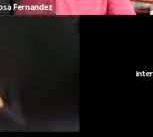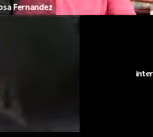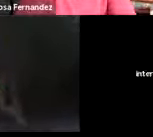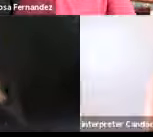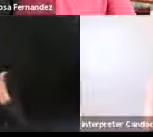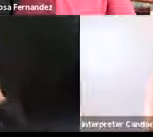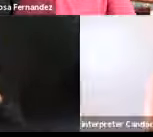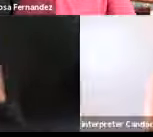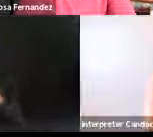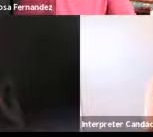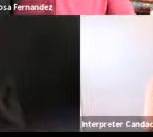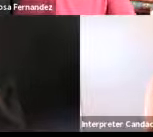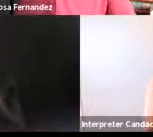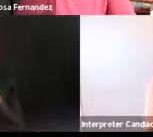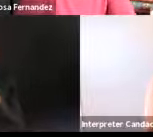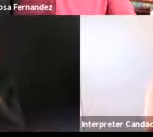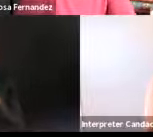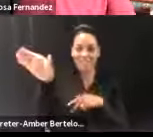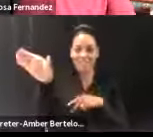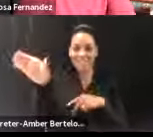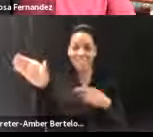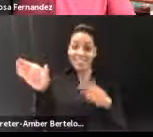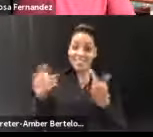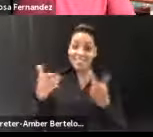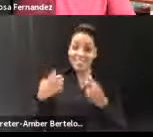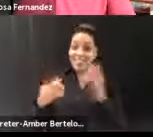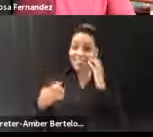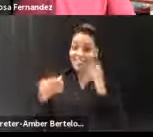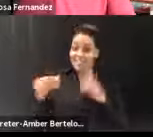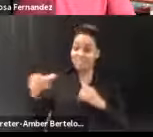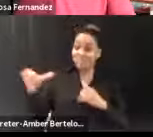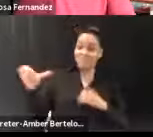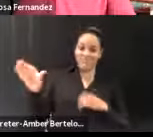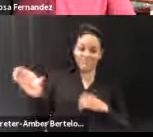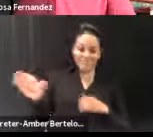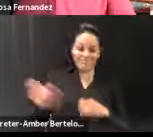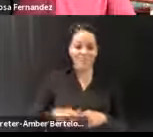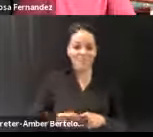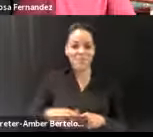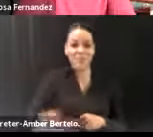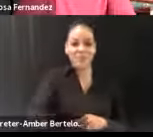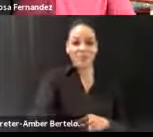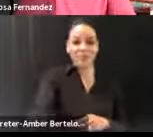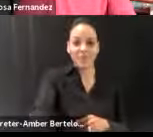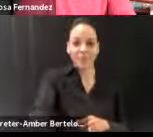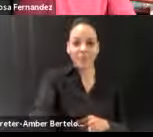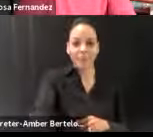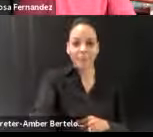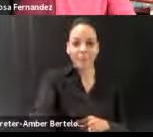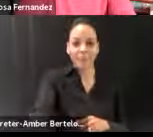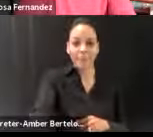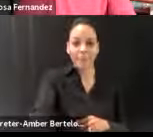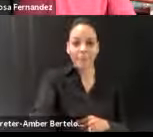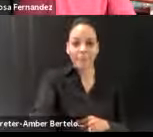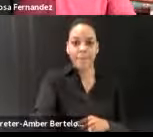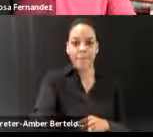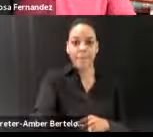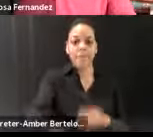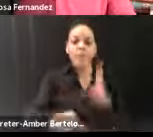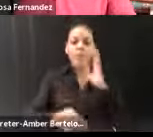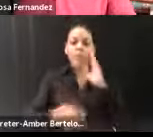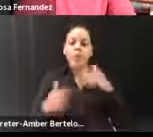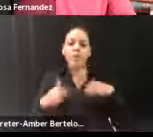it bookshelf. Otherwise, you may have some problems. I am going to read, not very many